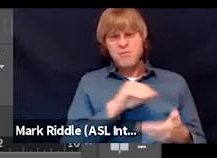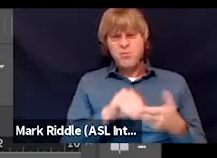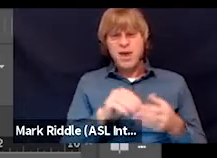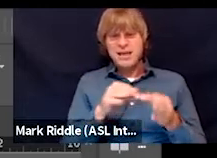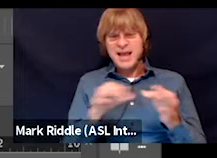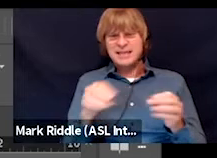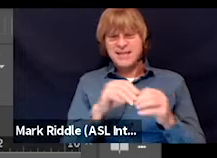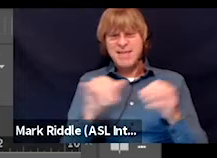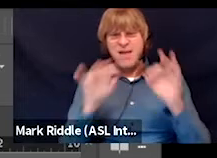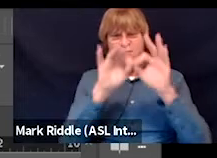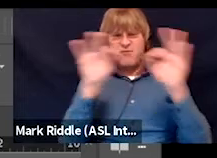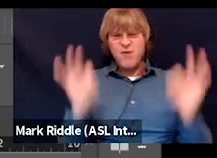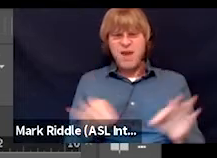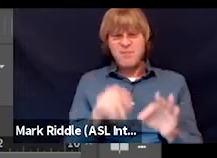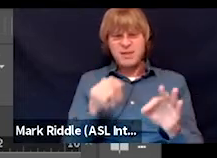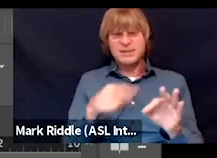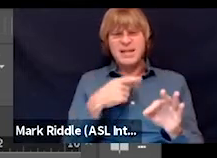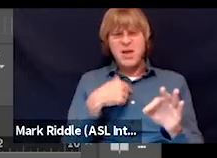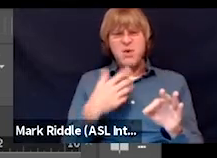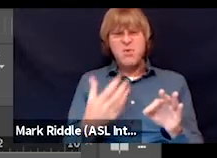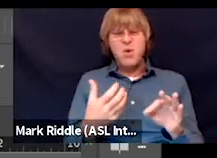text in a frame because I want